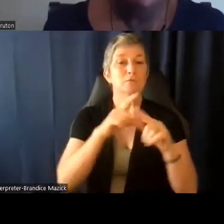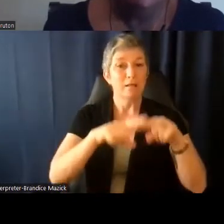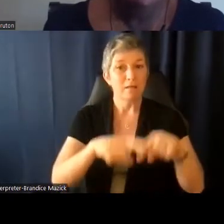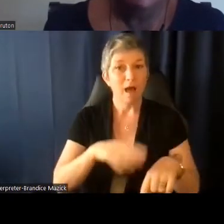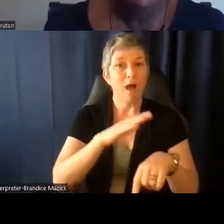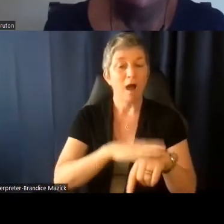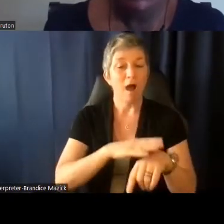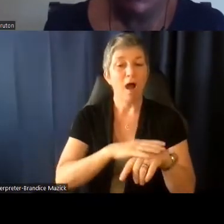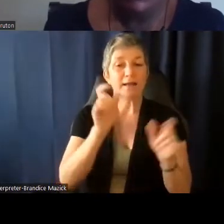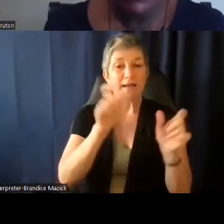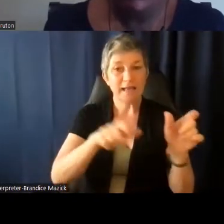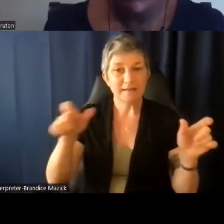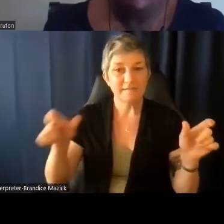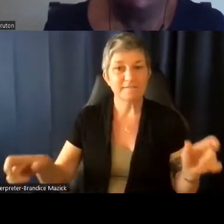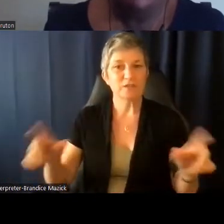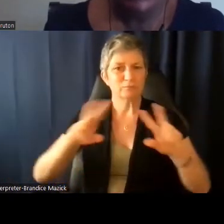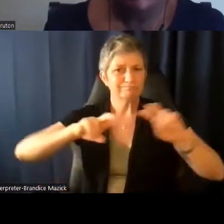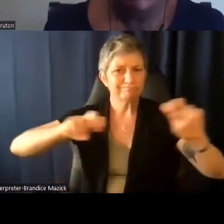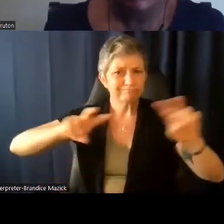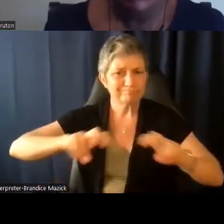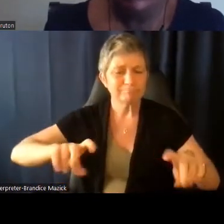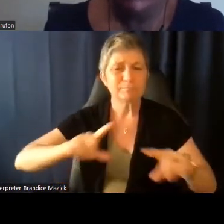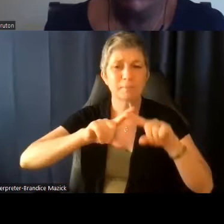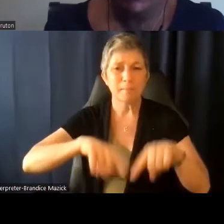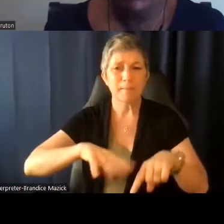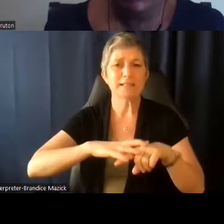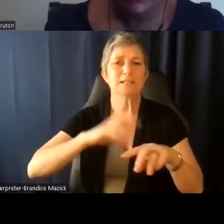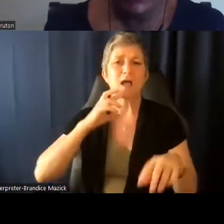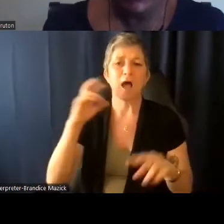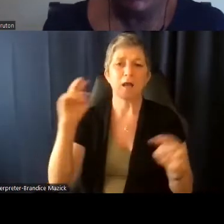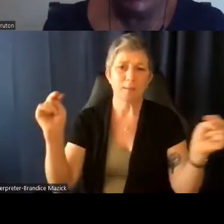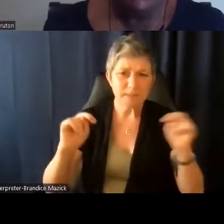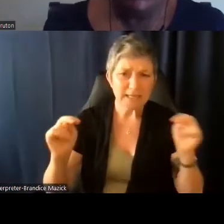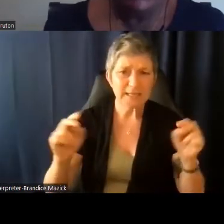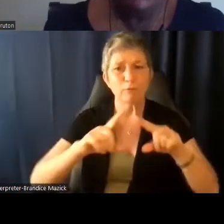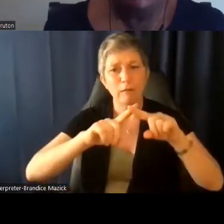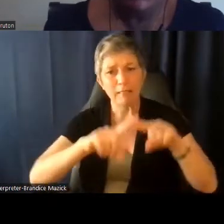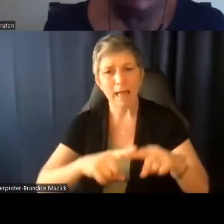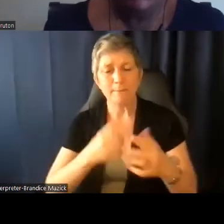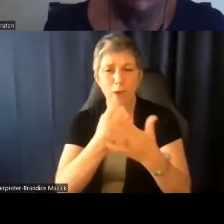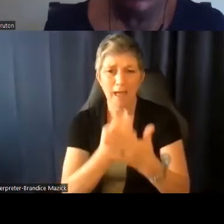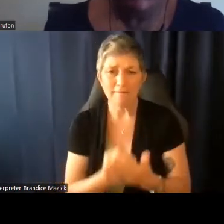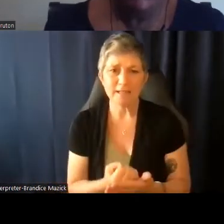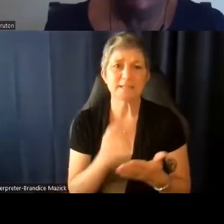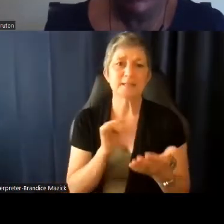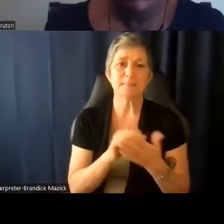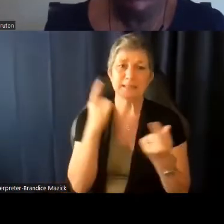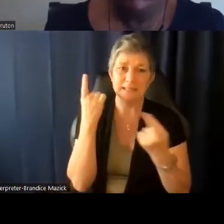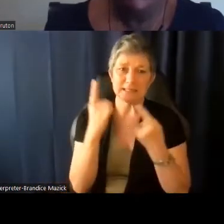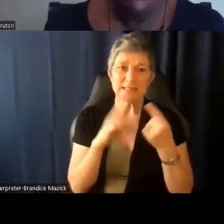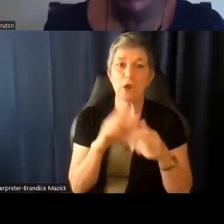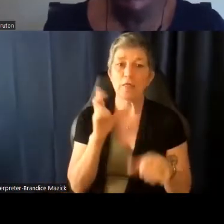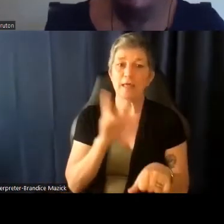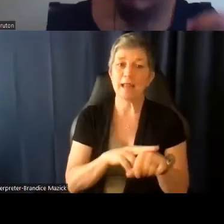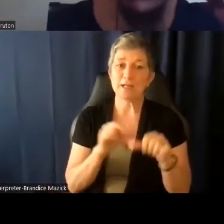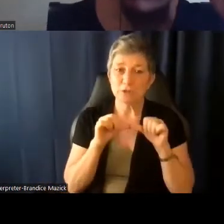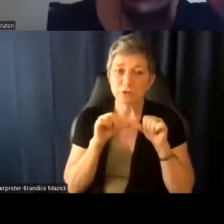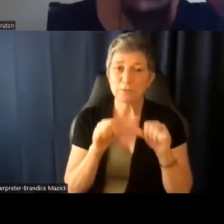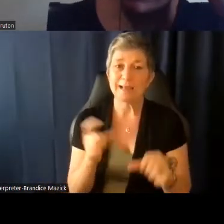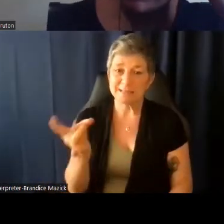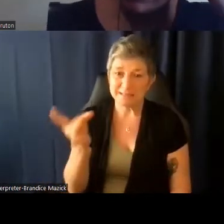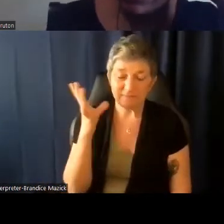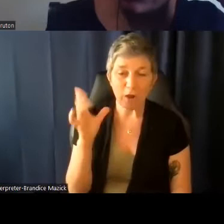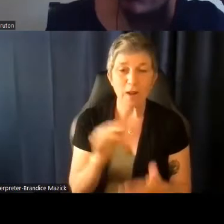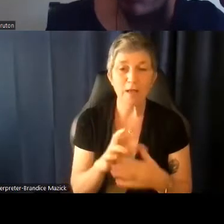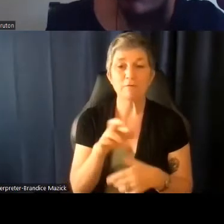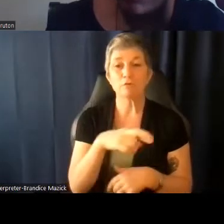must rely on an individualized assessment that is based on reliable objective evidence. The assessment must consider the nature, duration, and severity of the risk of